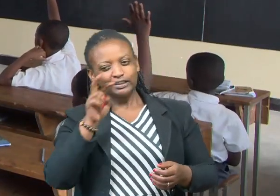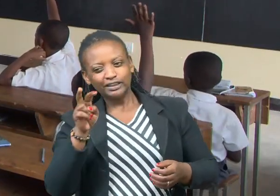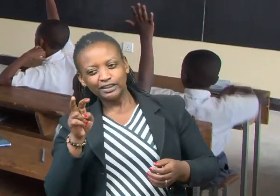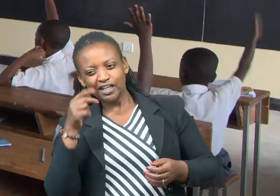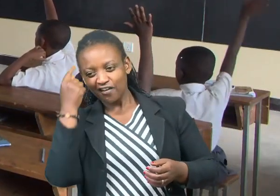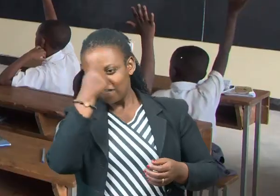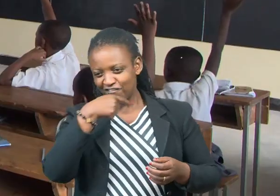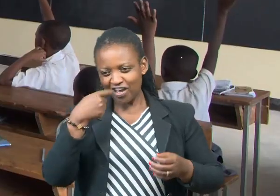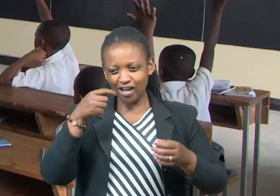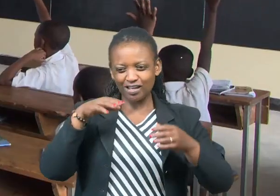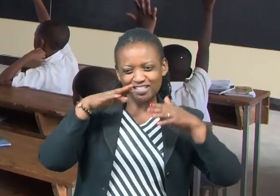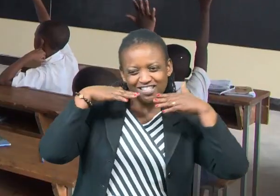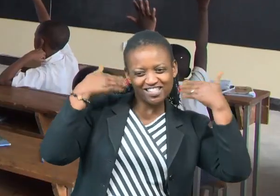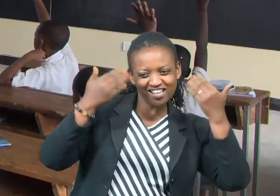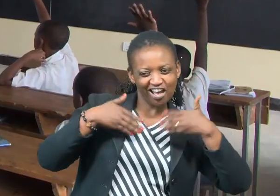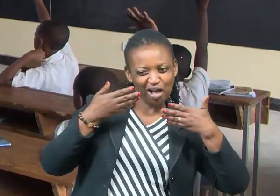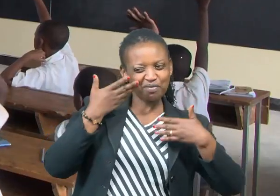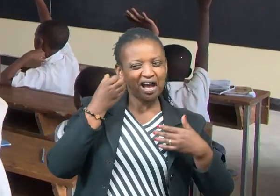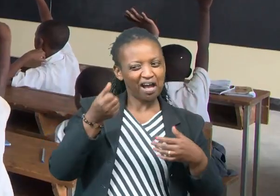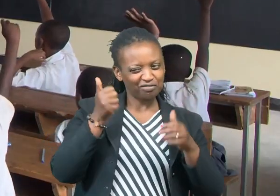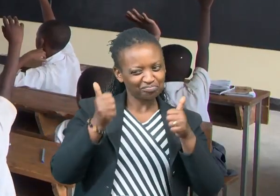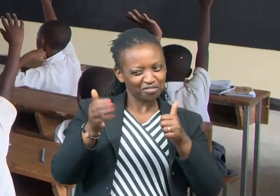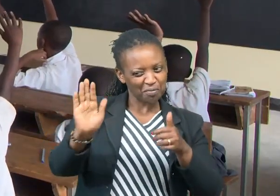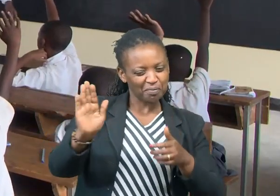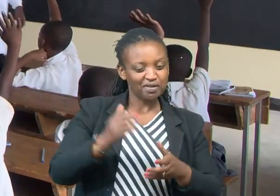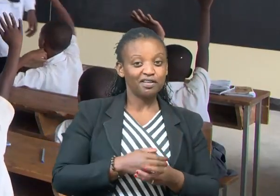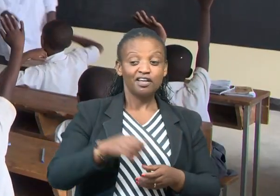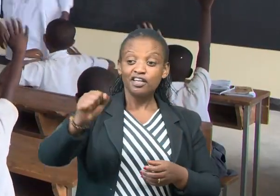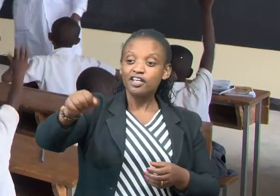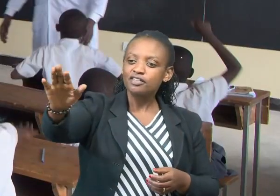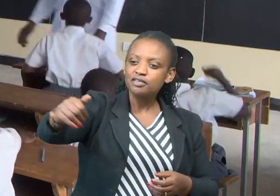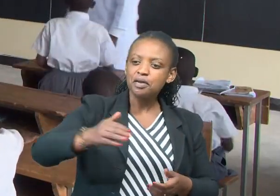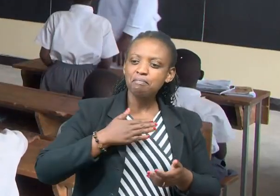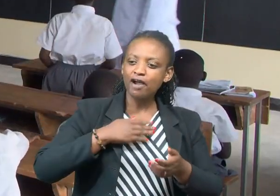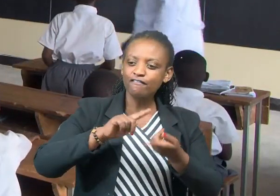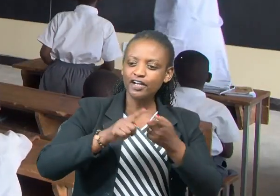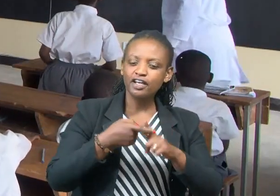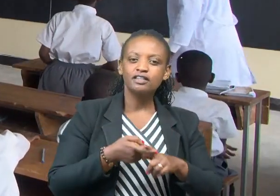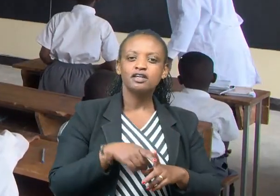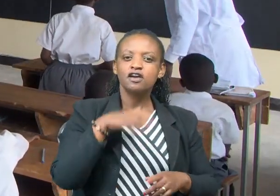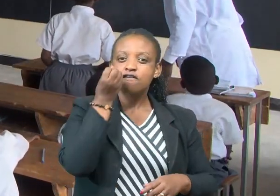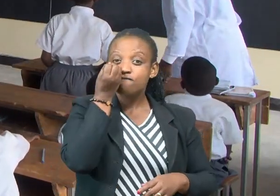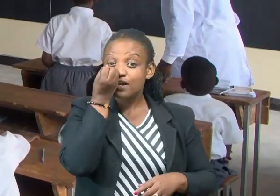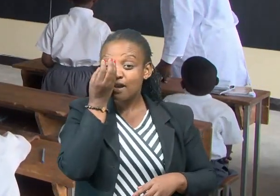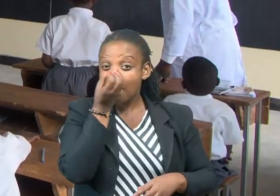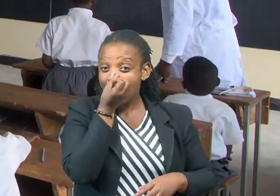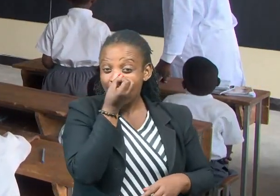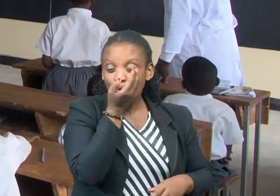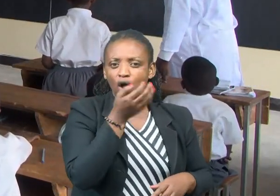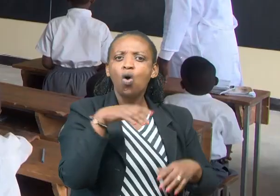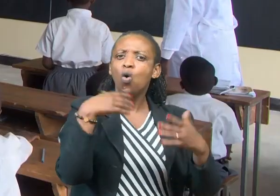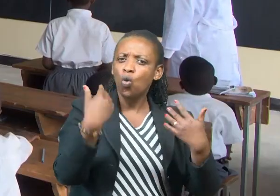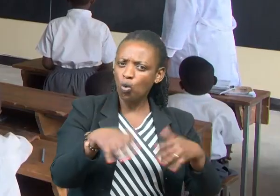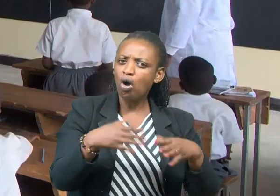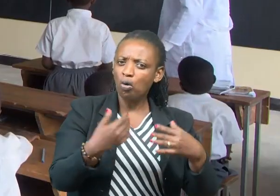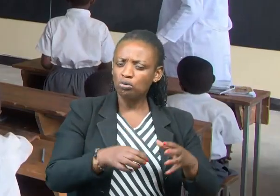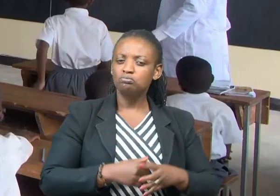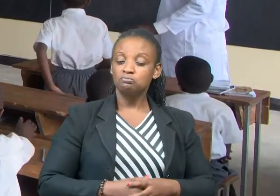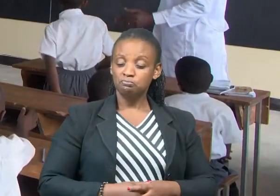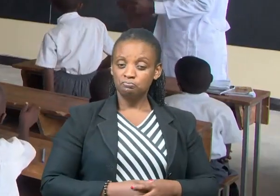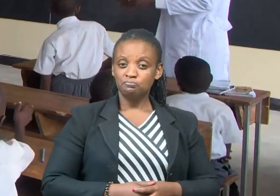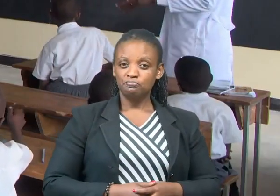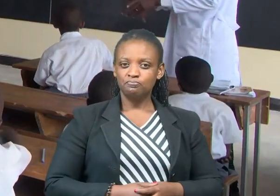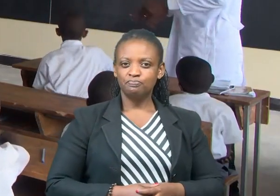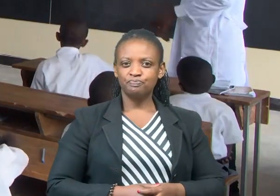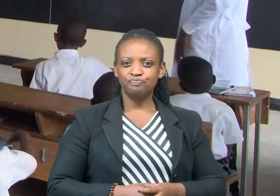the faces are so nice. Yes, my friend. Wow. Thank you. So